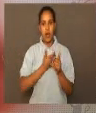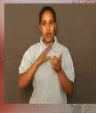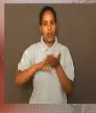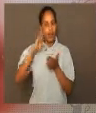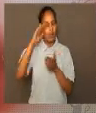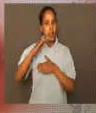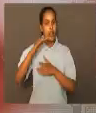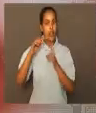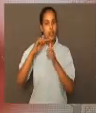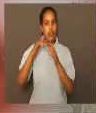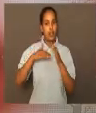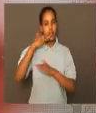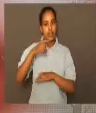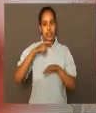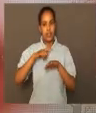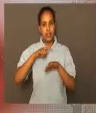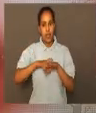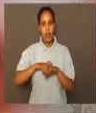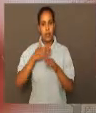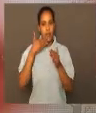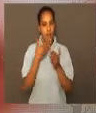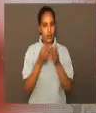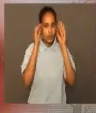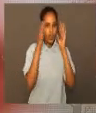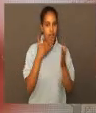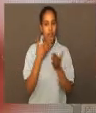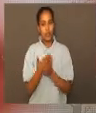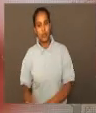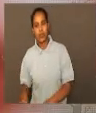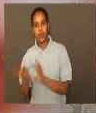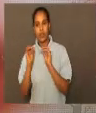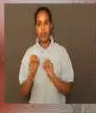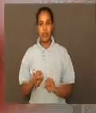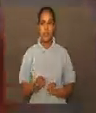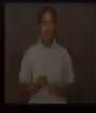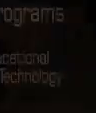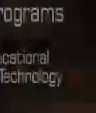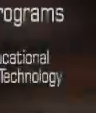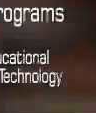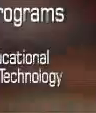lesson. Until next time, thank you, teacher. Thank you, students.